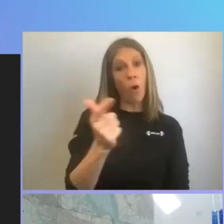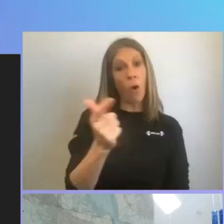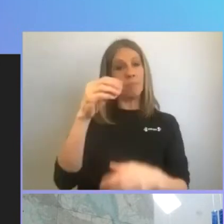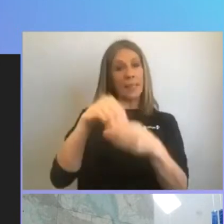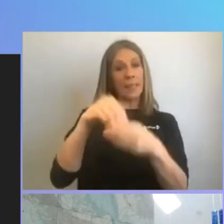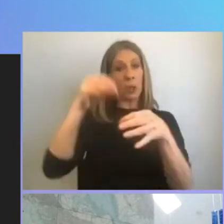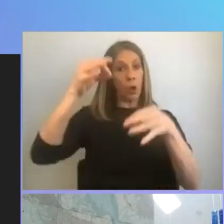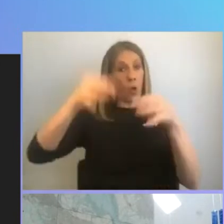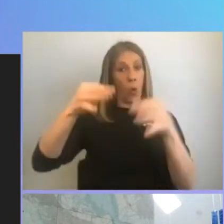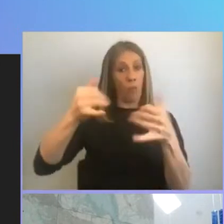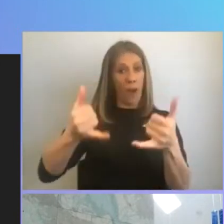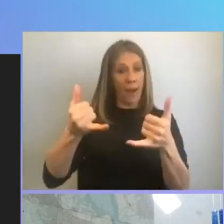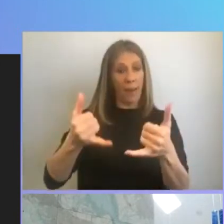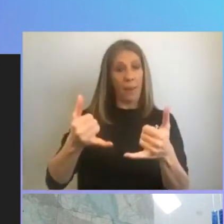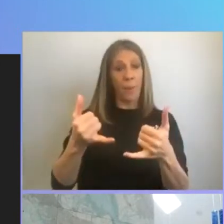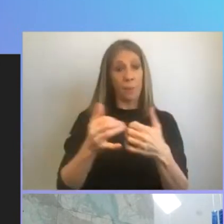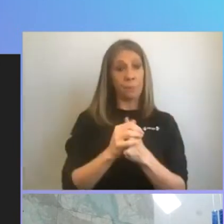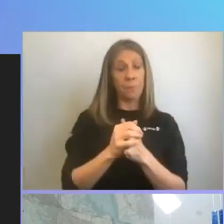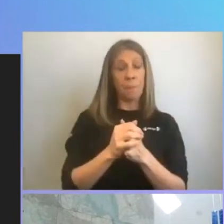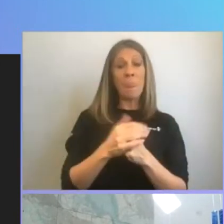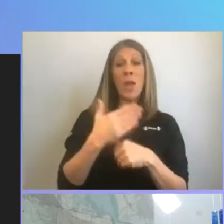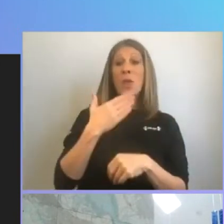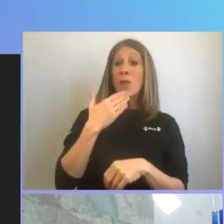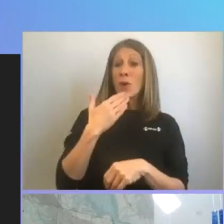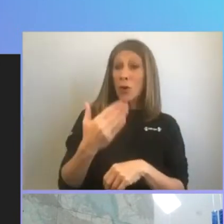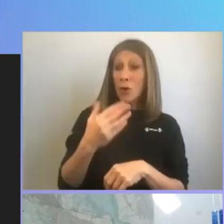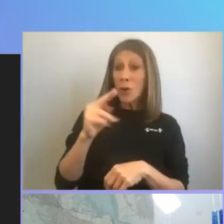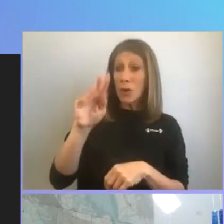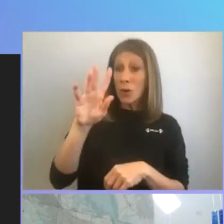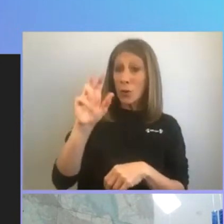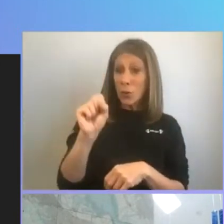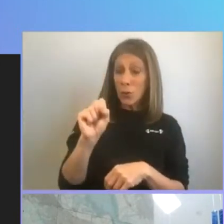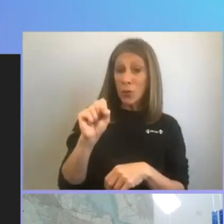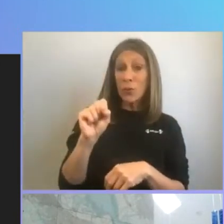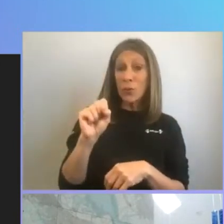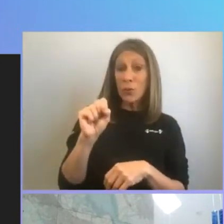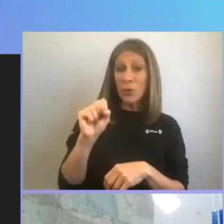now. The good news is there